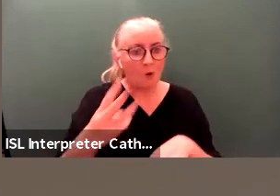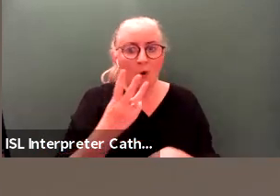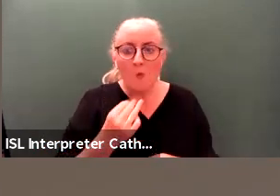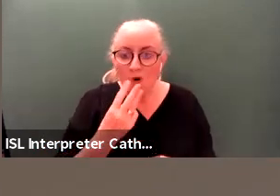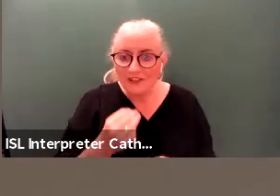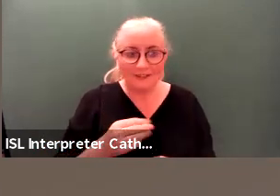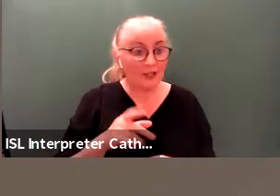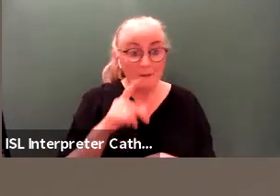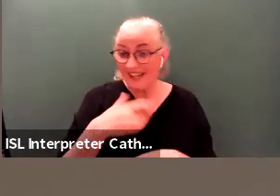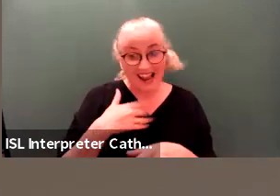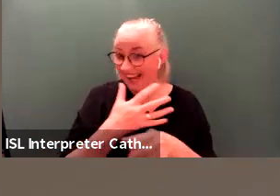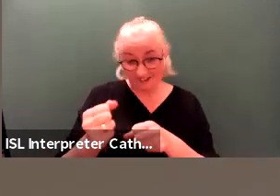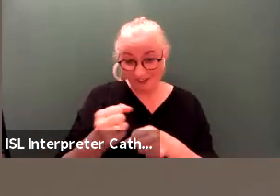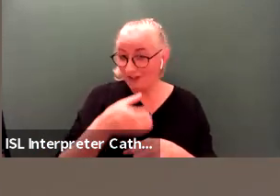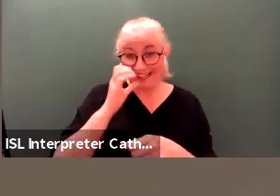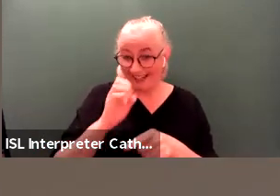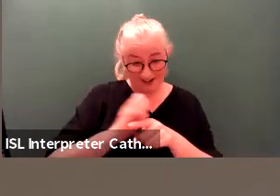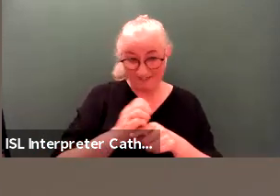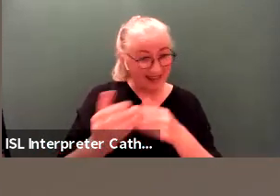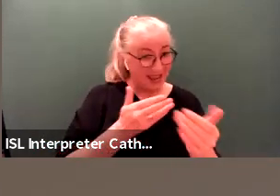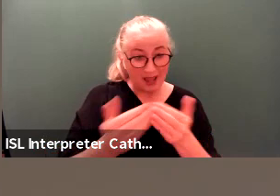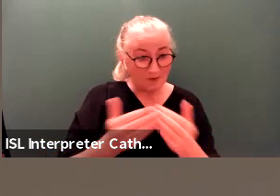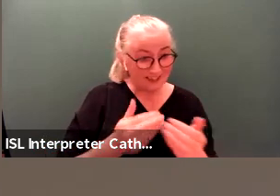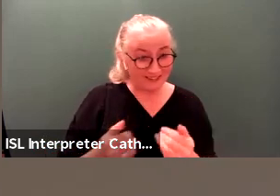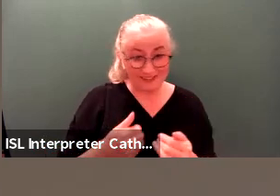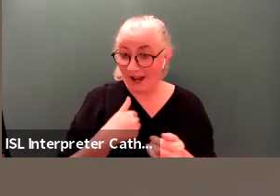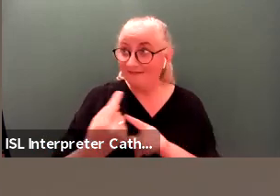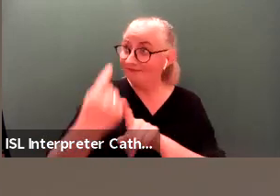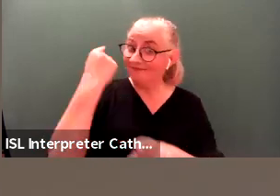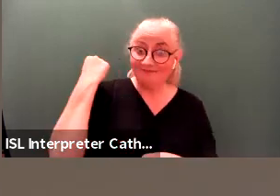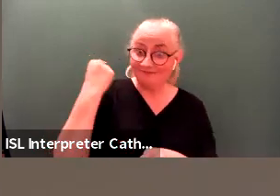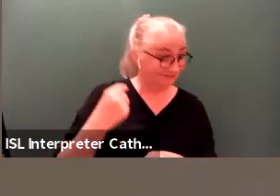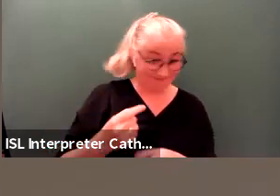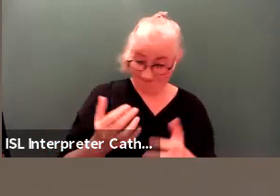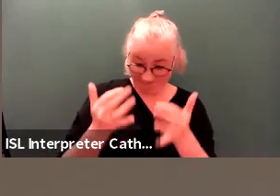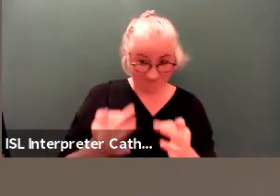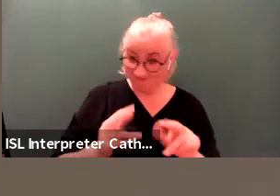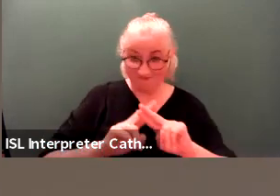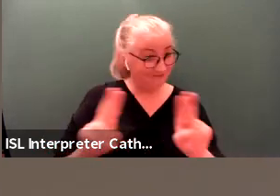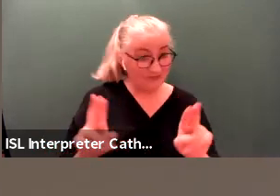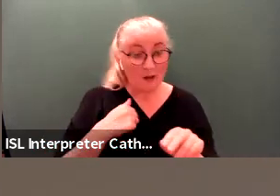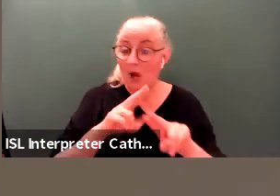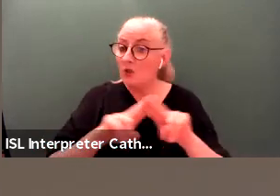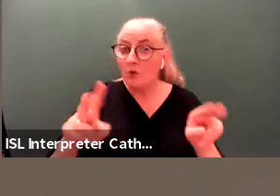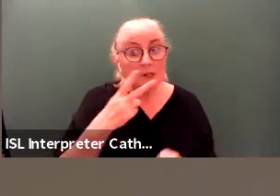is I never drank enough anyway. I would have in my heyday, but now that's a non-existent thing. I don't smoke, which would be another contributor